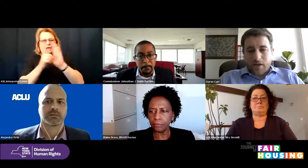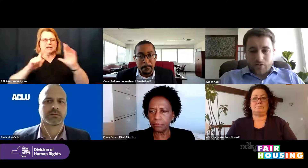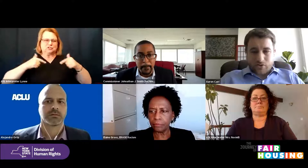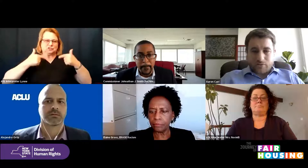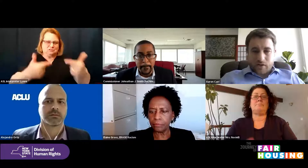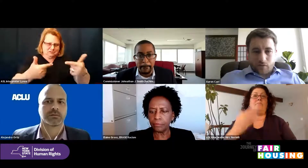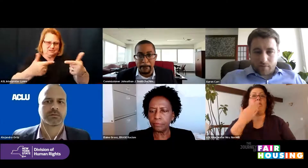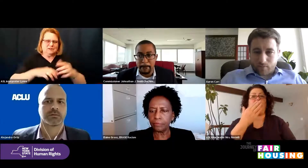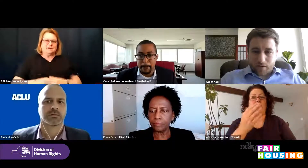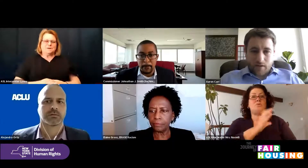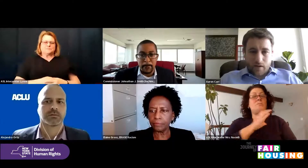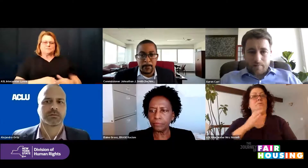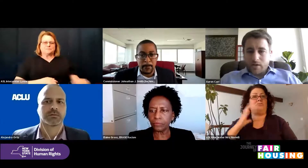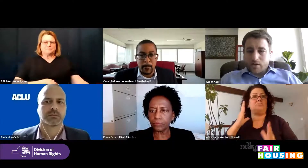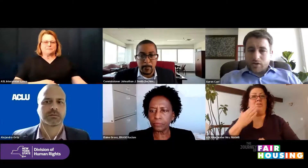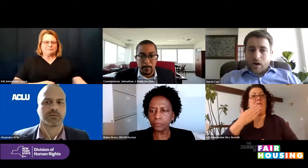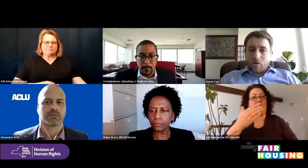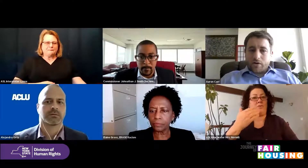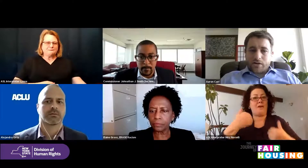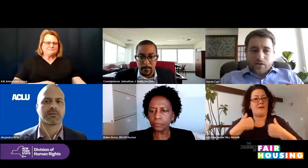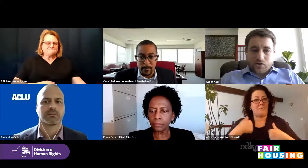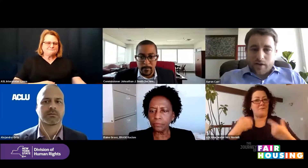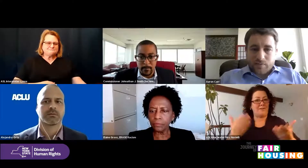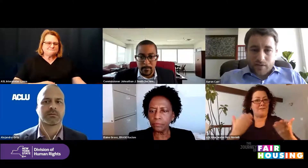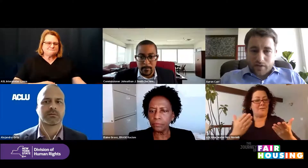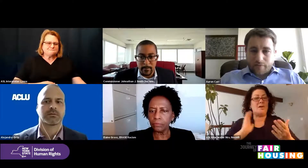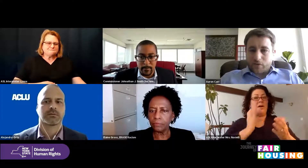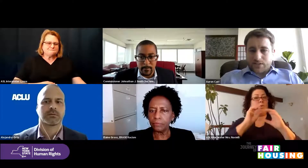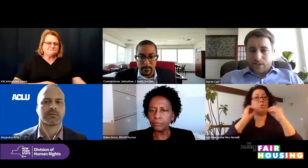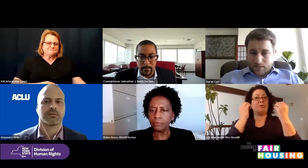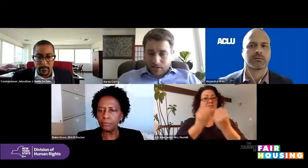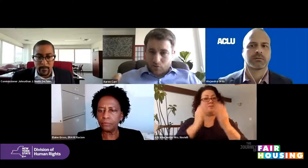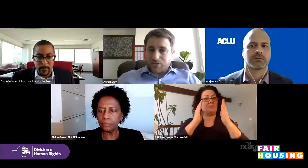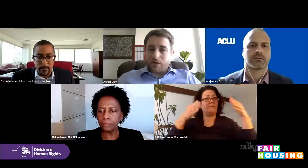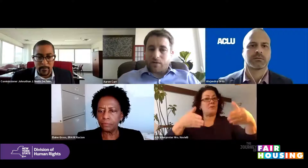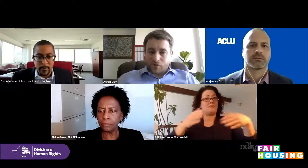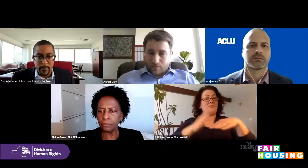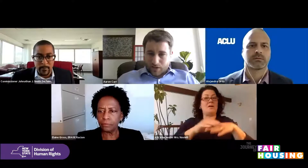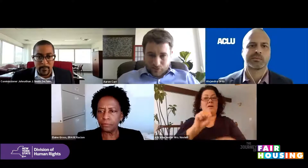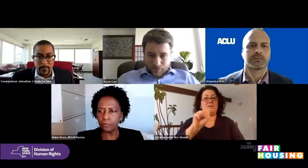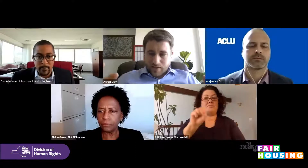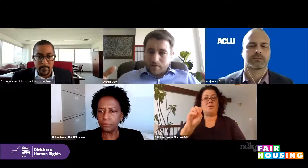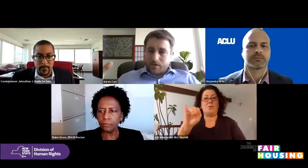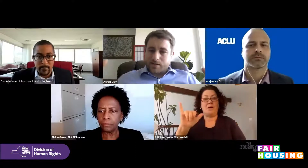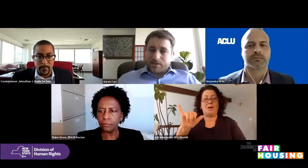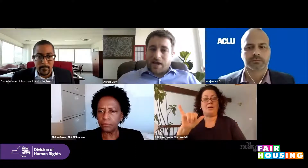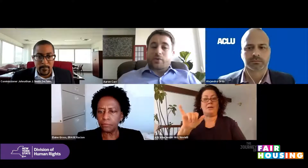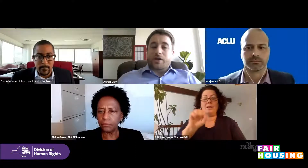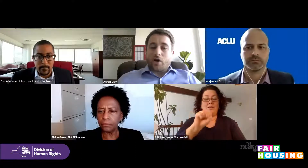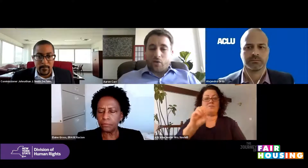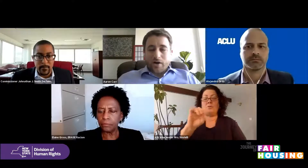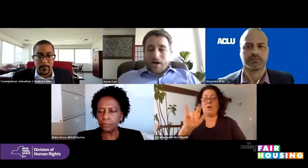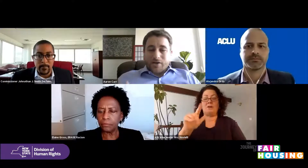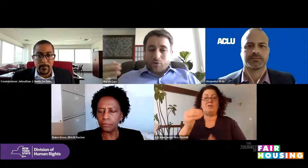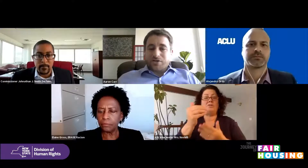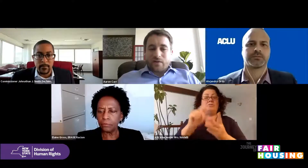litigation? Thank you, Commissioner, and thank you for having me. So our organization has been focusing on source of income discrimination because, as we